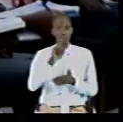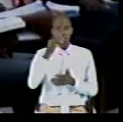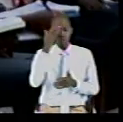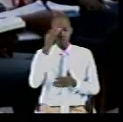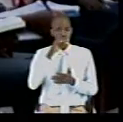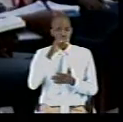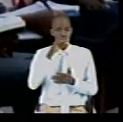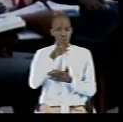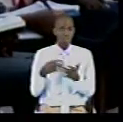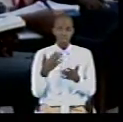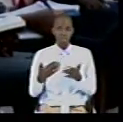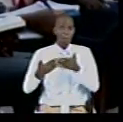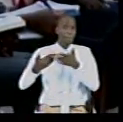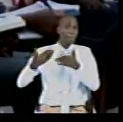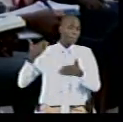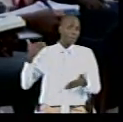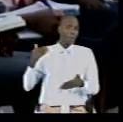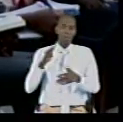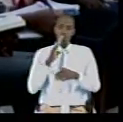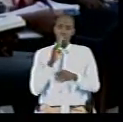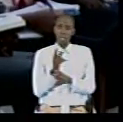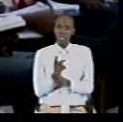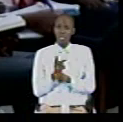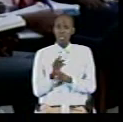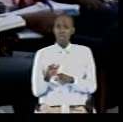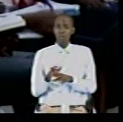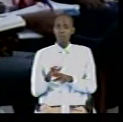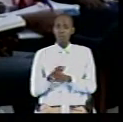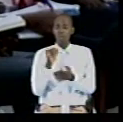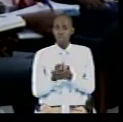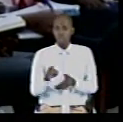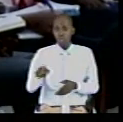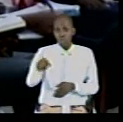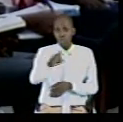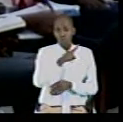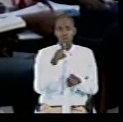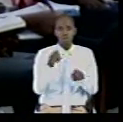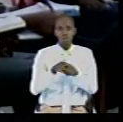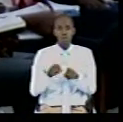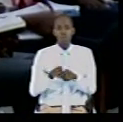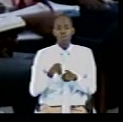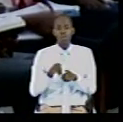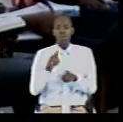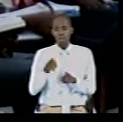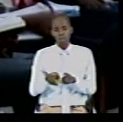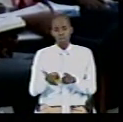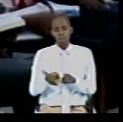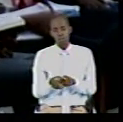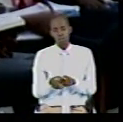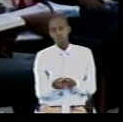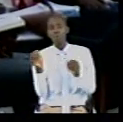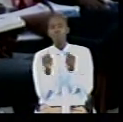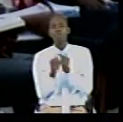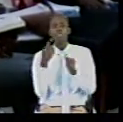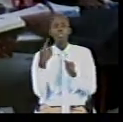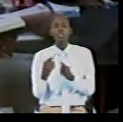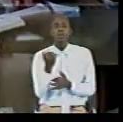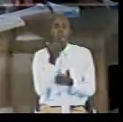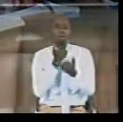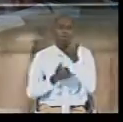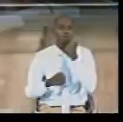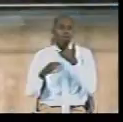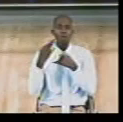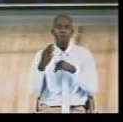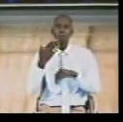beware, lest ye also be led away with the error of the wicked and